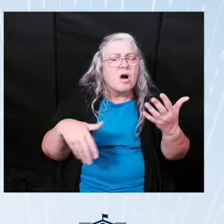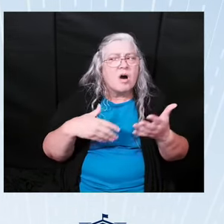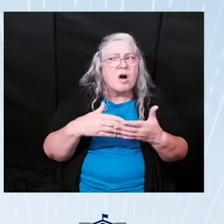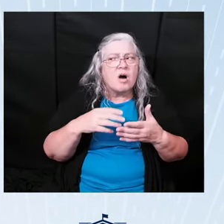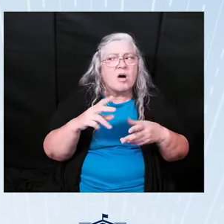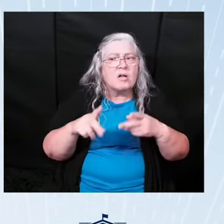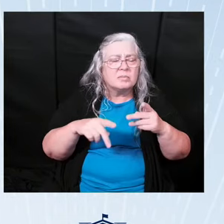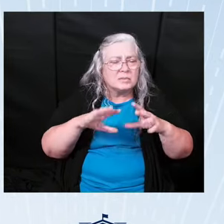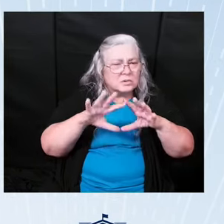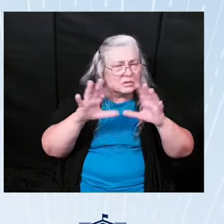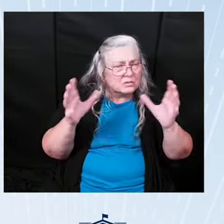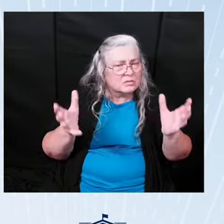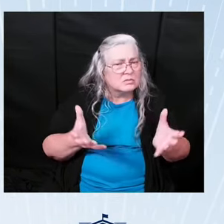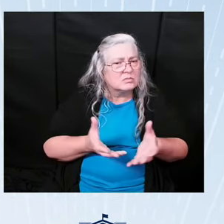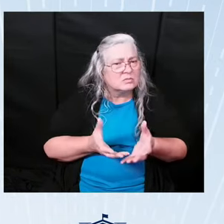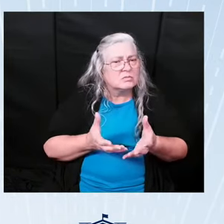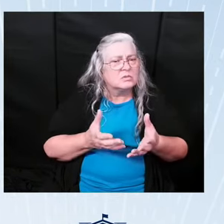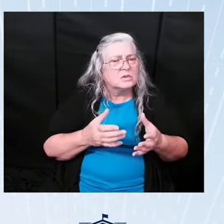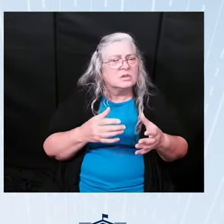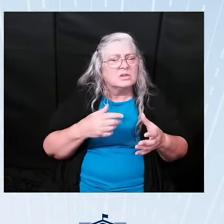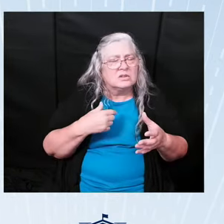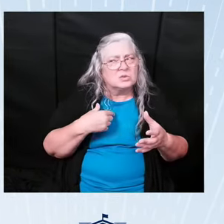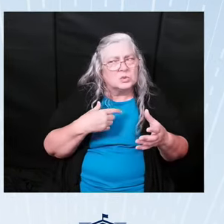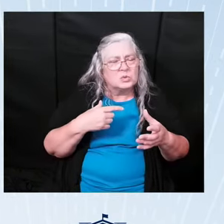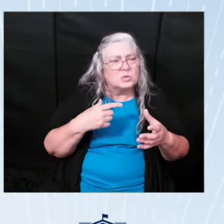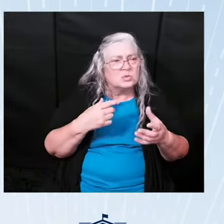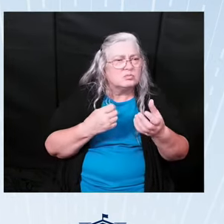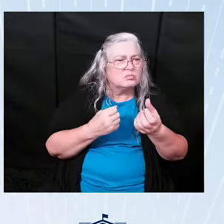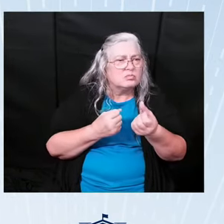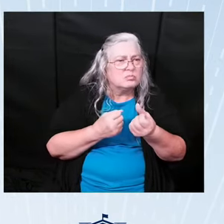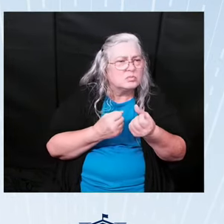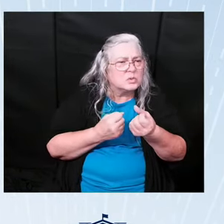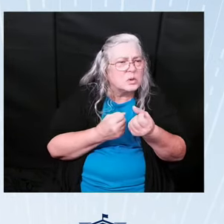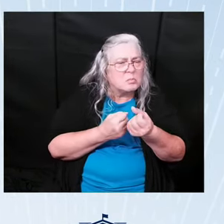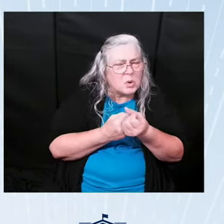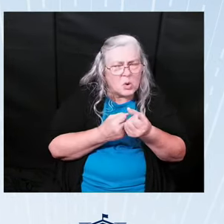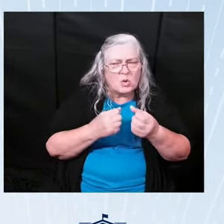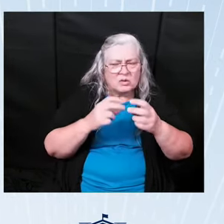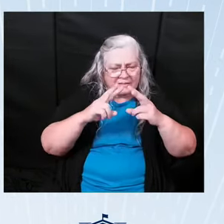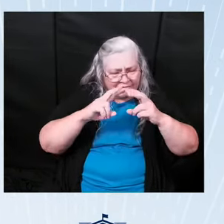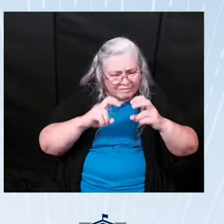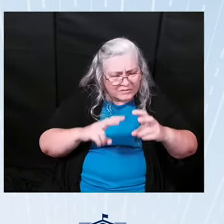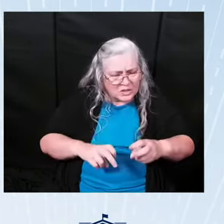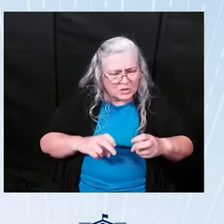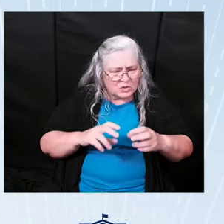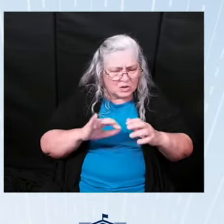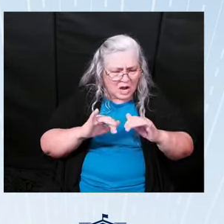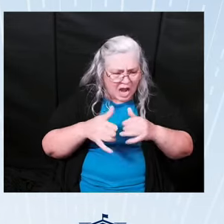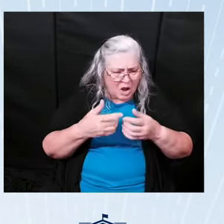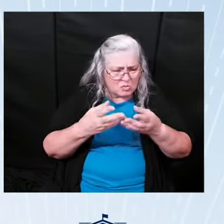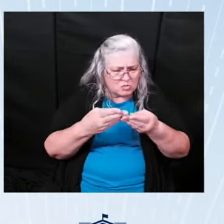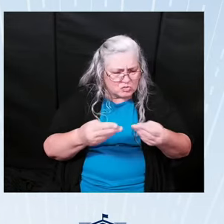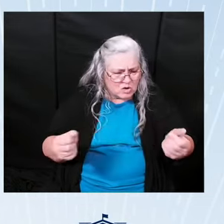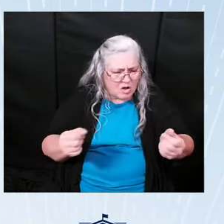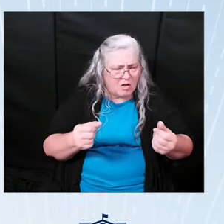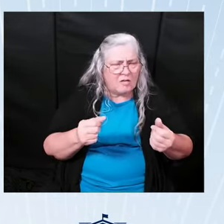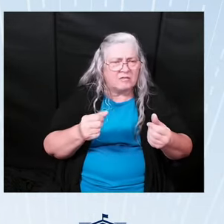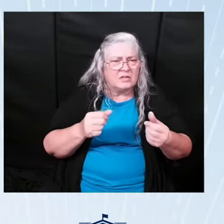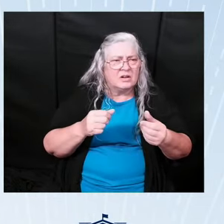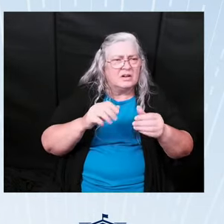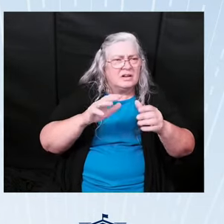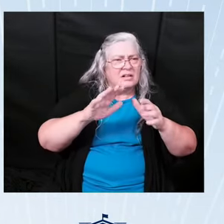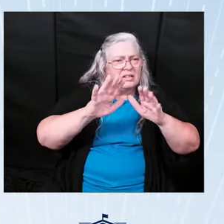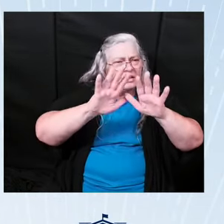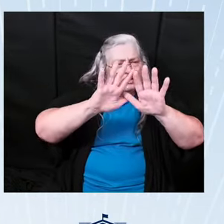how we tackle the root cause of climate change, the emissions that we're putting into the sky. It's our role to be your partners, show up not